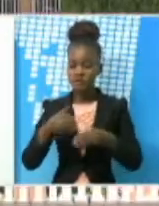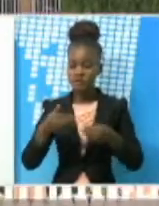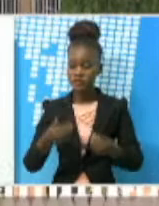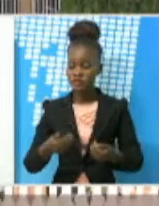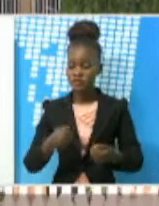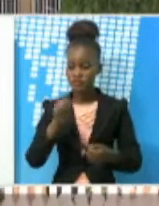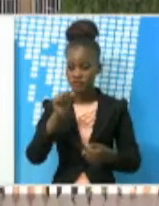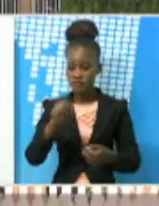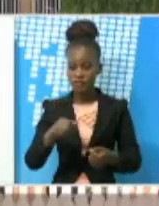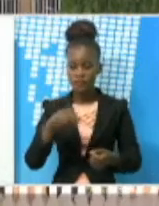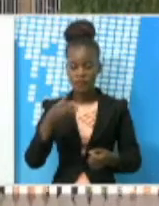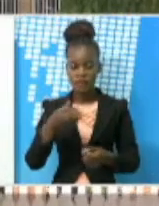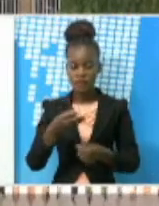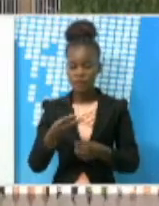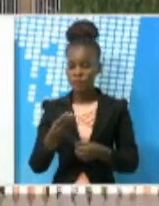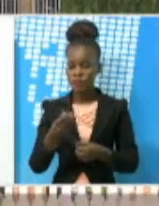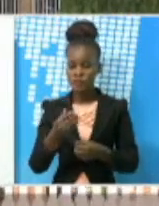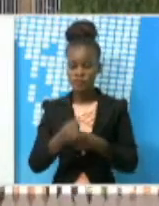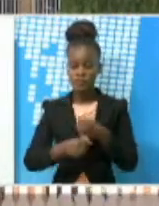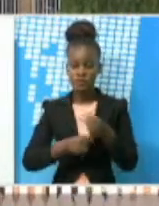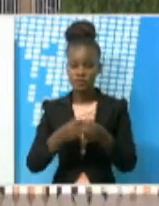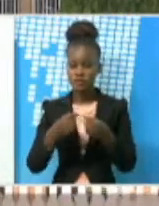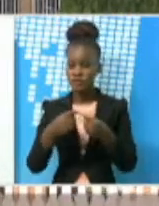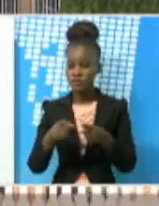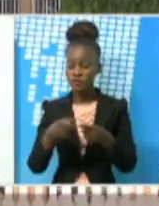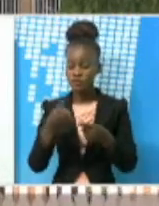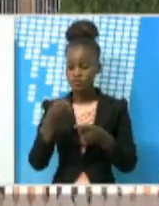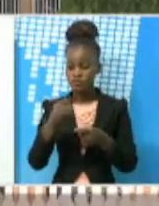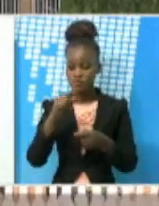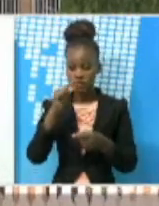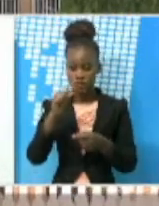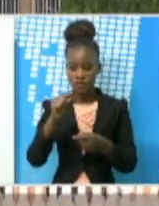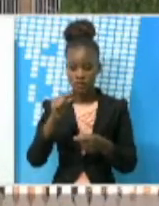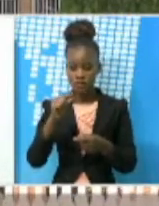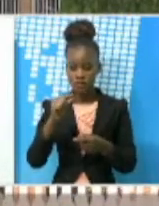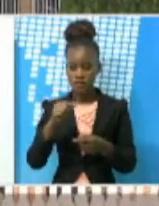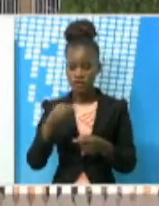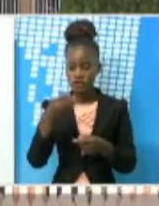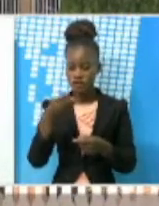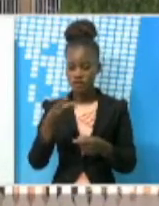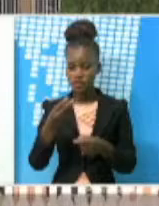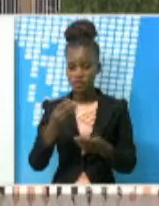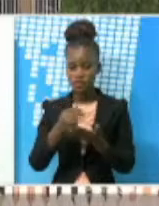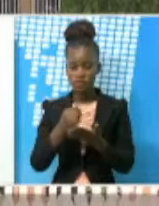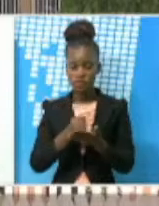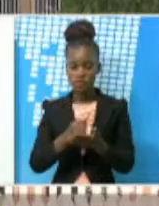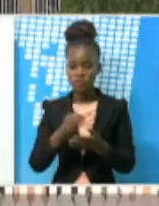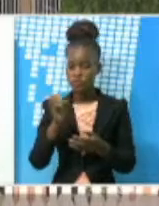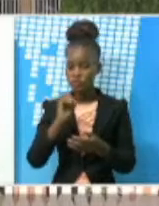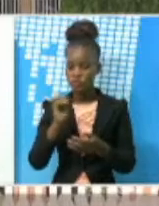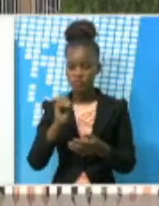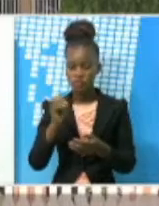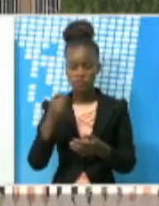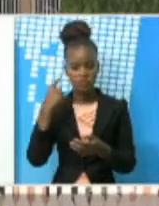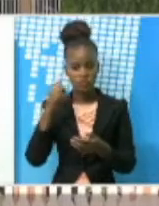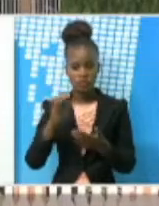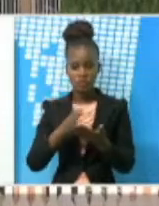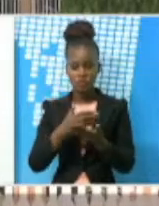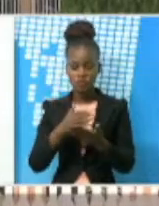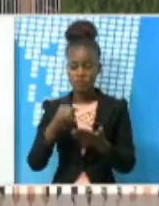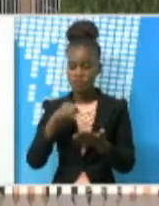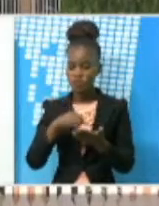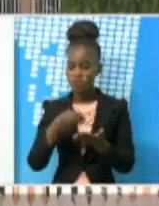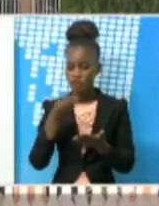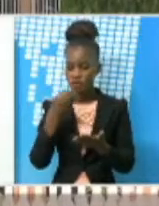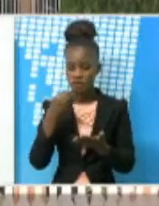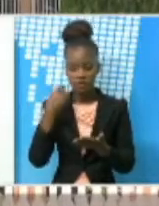access financing to start on their small ideas. This money is not money that is for sharing and eating or